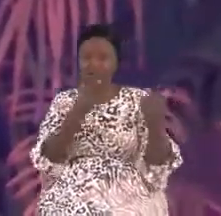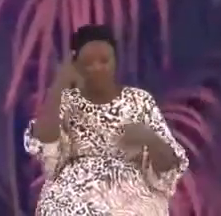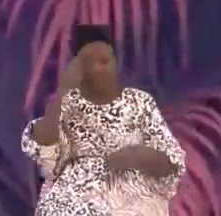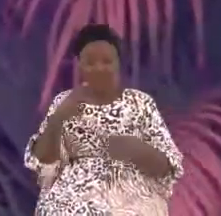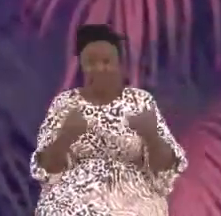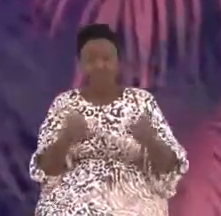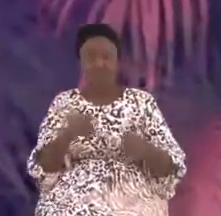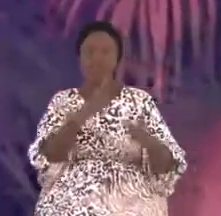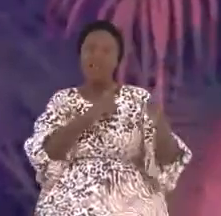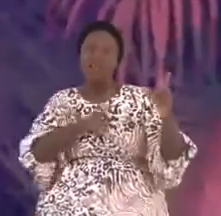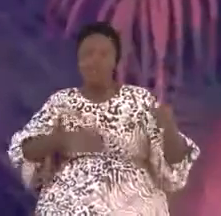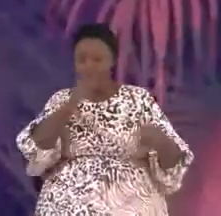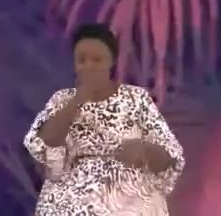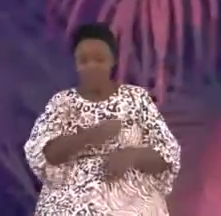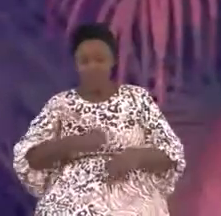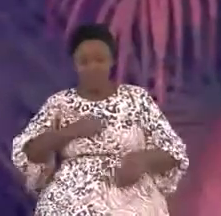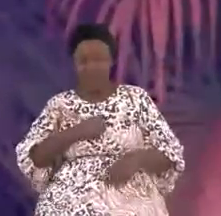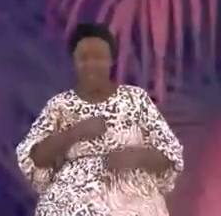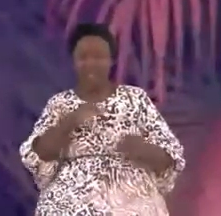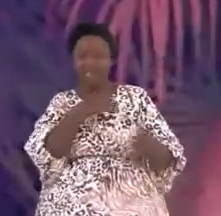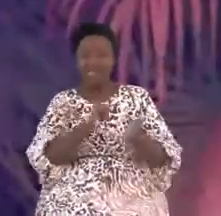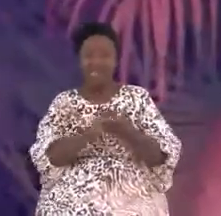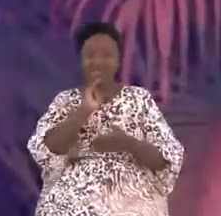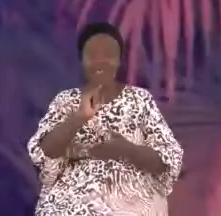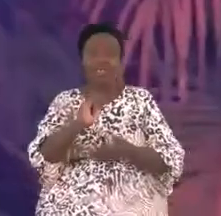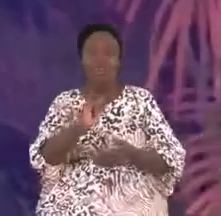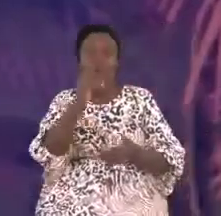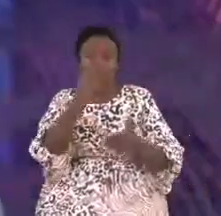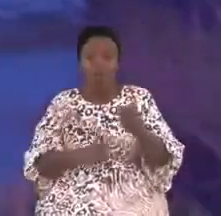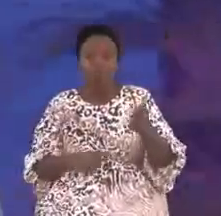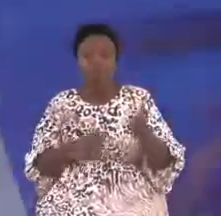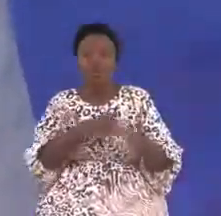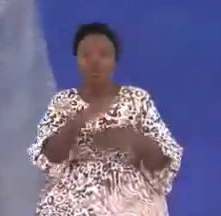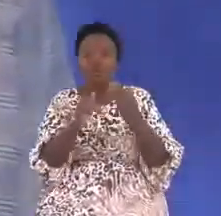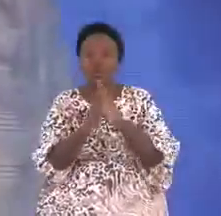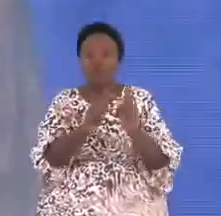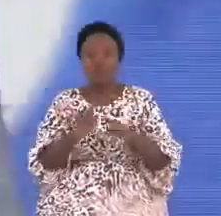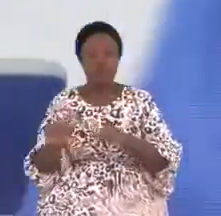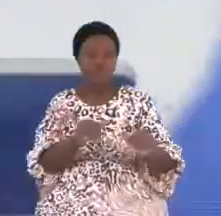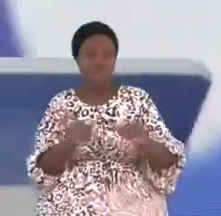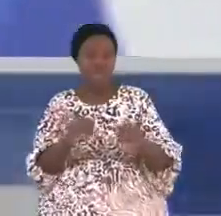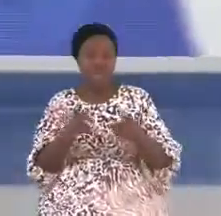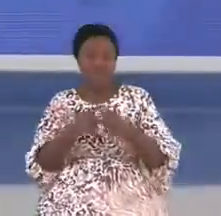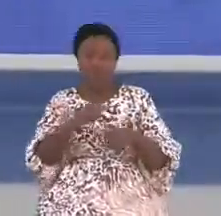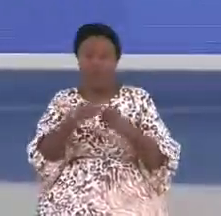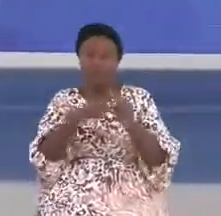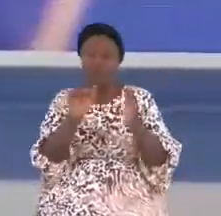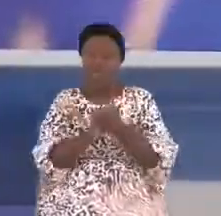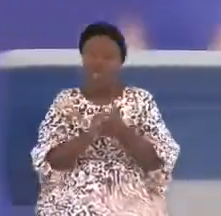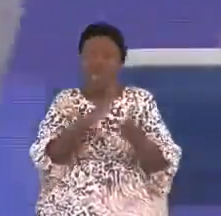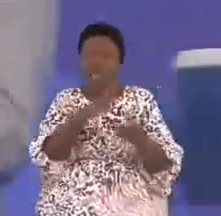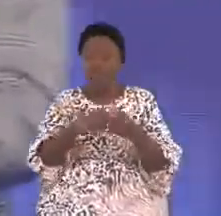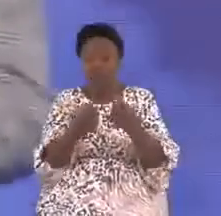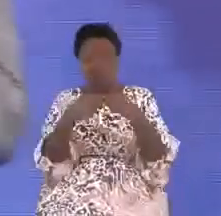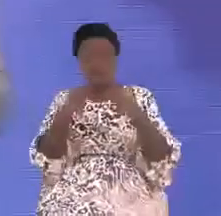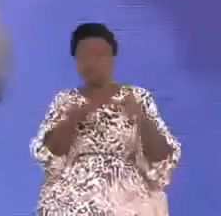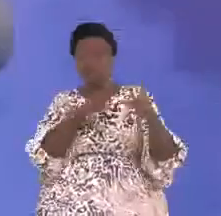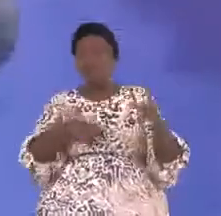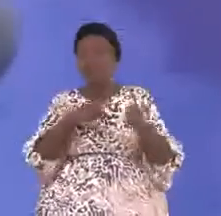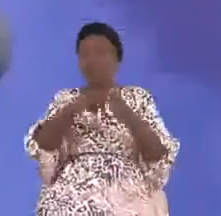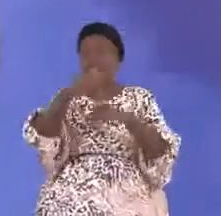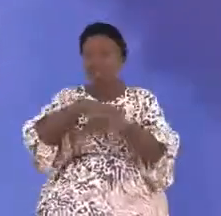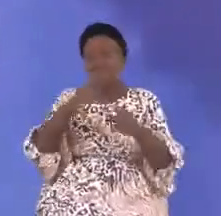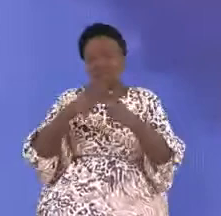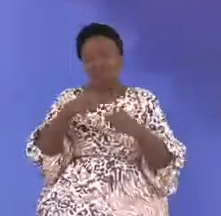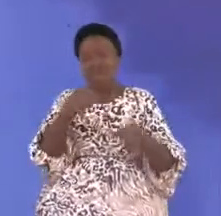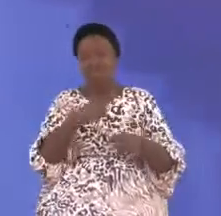exactly what he did and when you do that and you come to god tonight and say lord i'm sorry